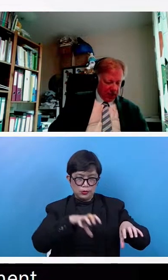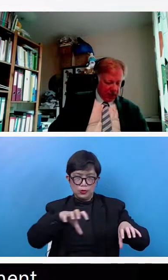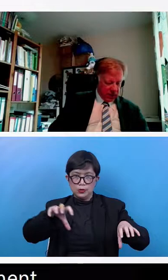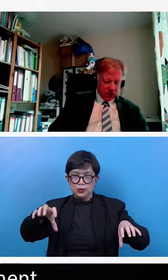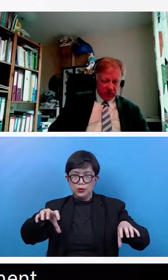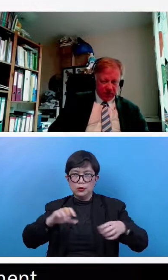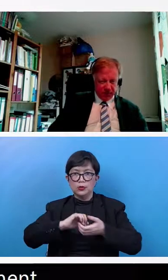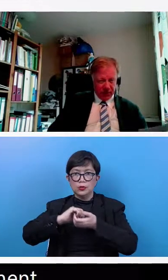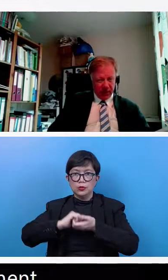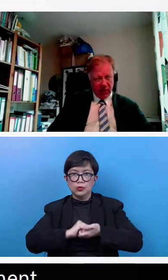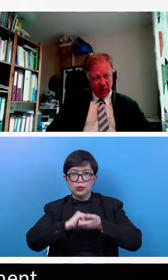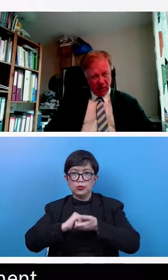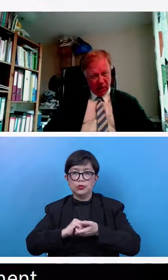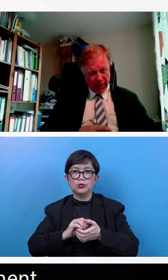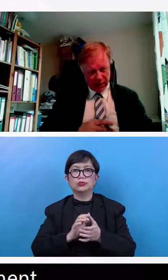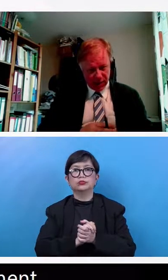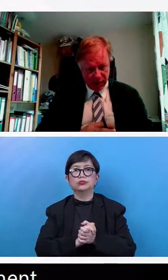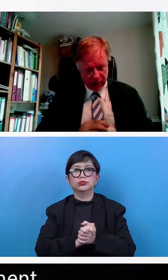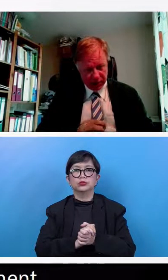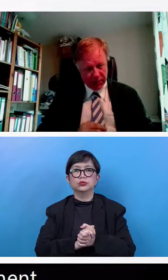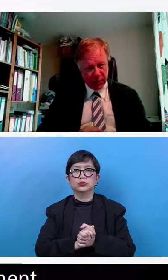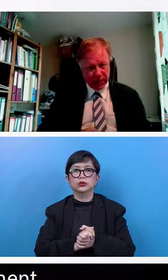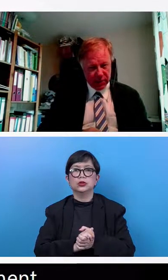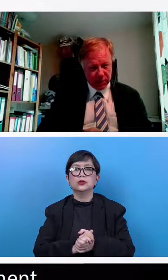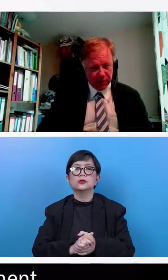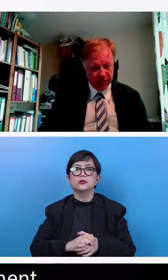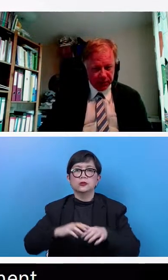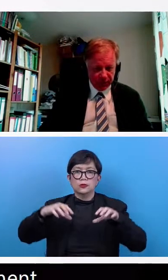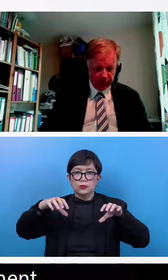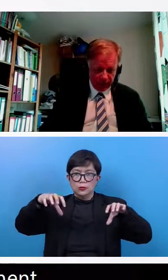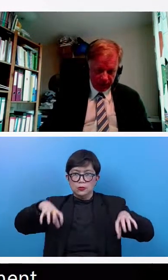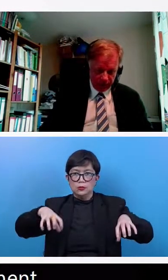development banks. Next slide, please.